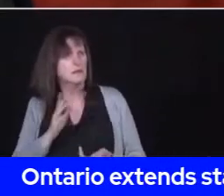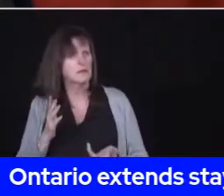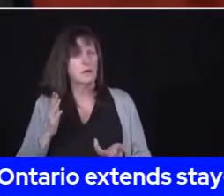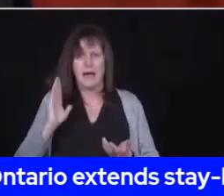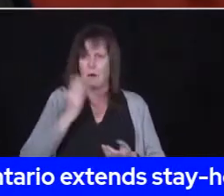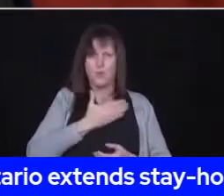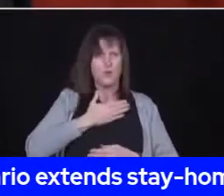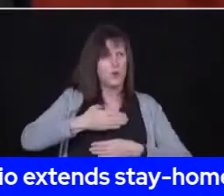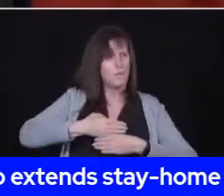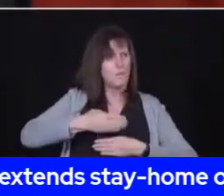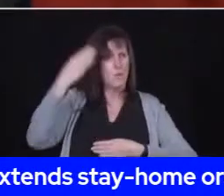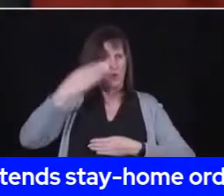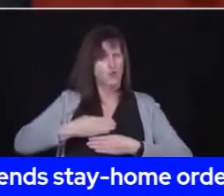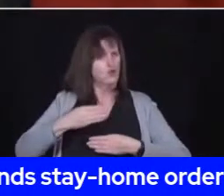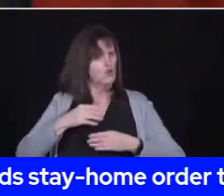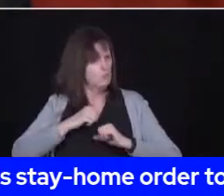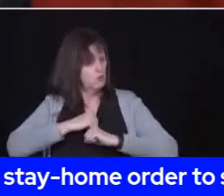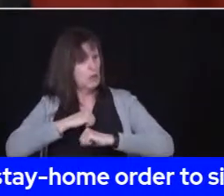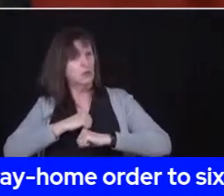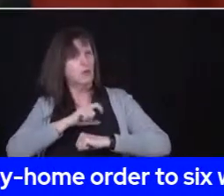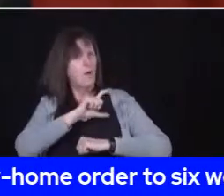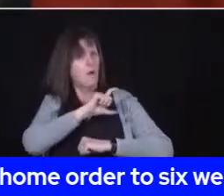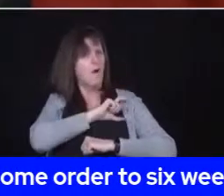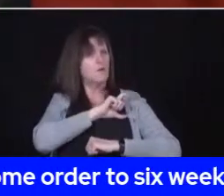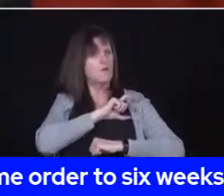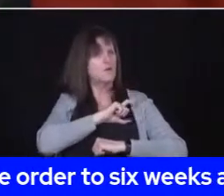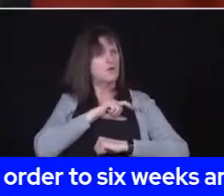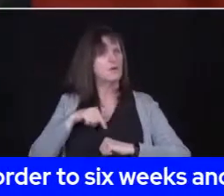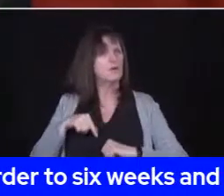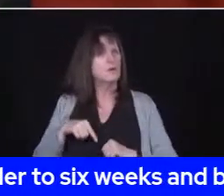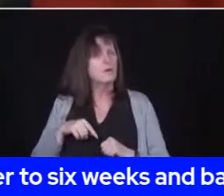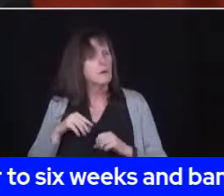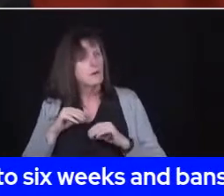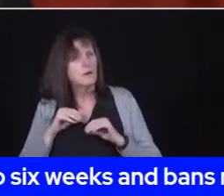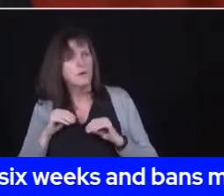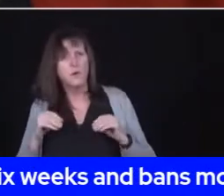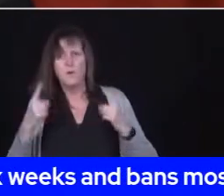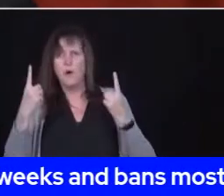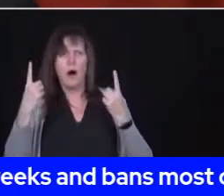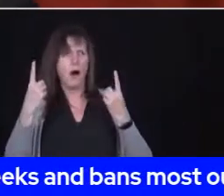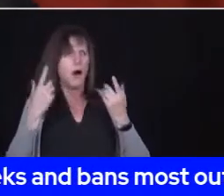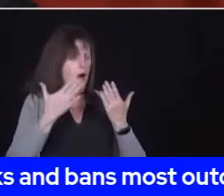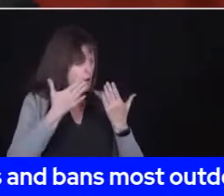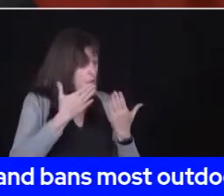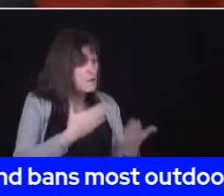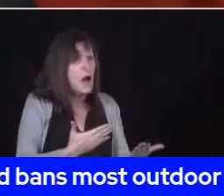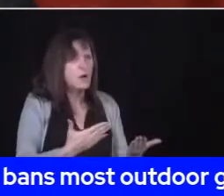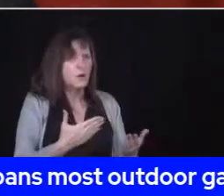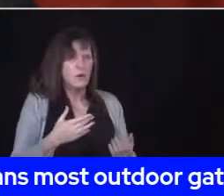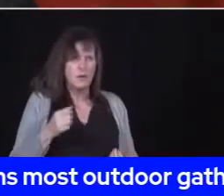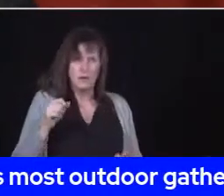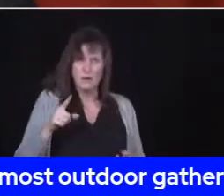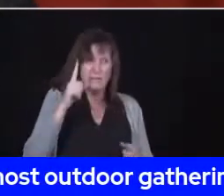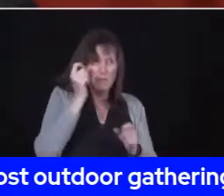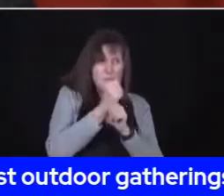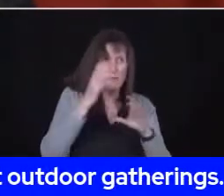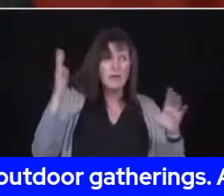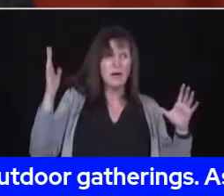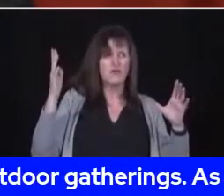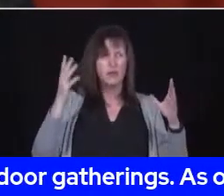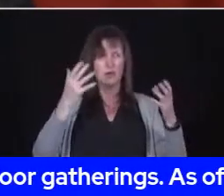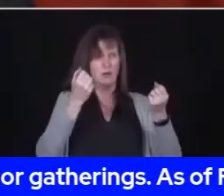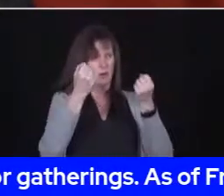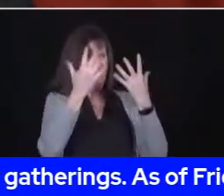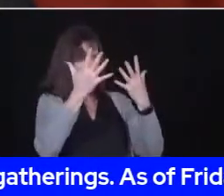know, no one talks about them. Imagine being there every day and having 36,000 people come to you in a